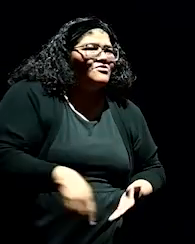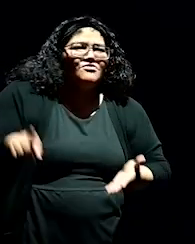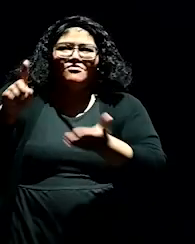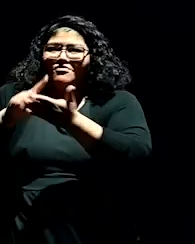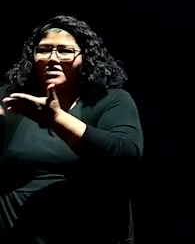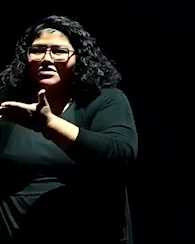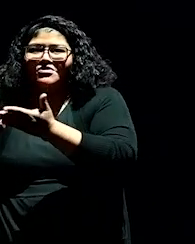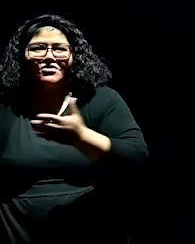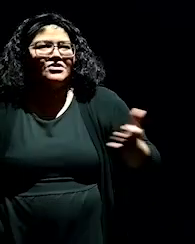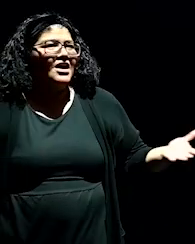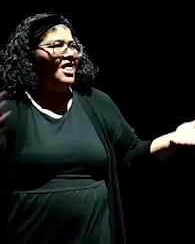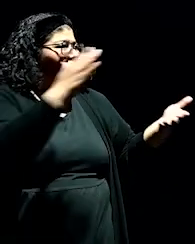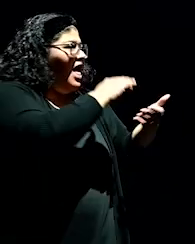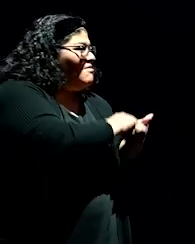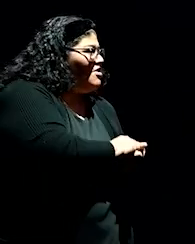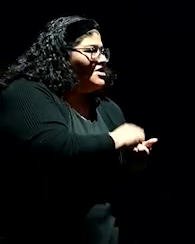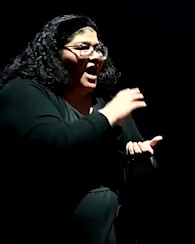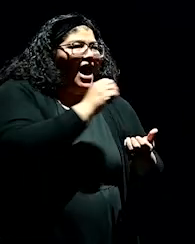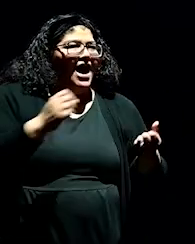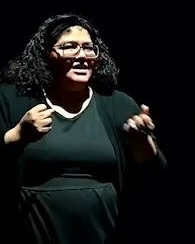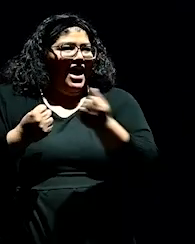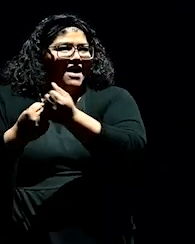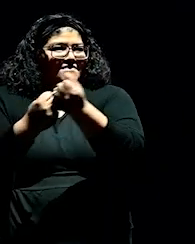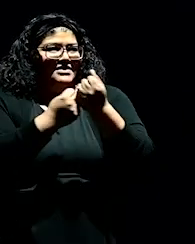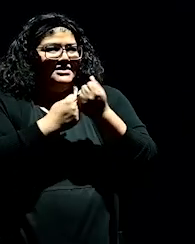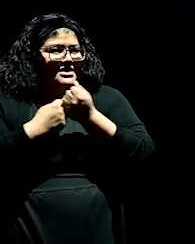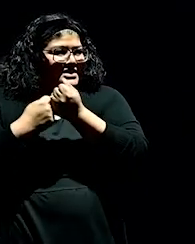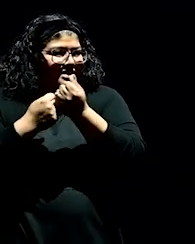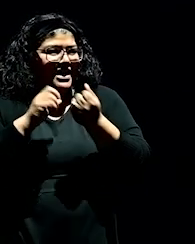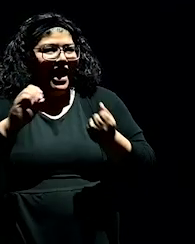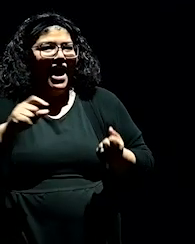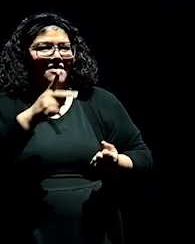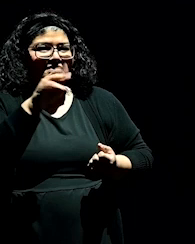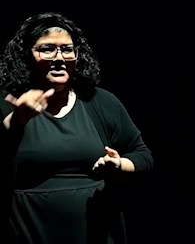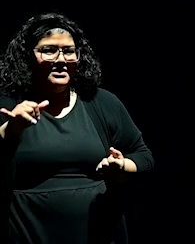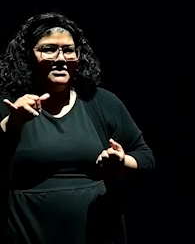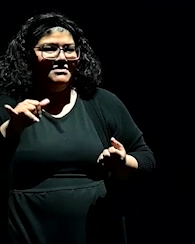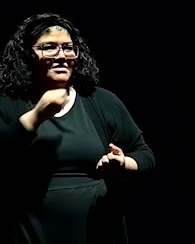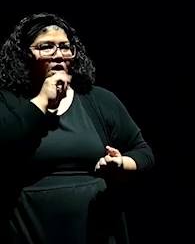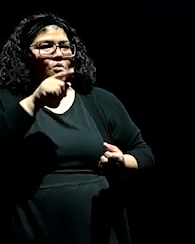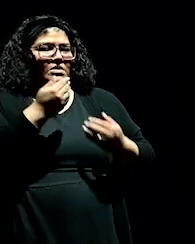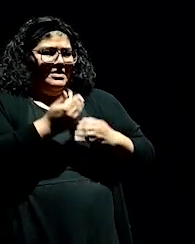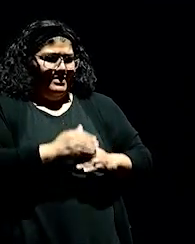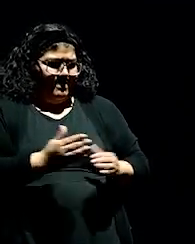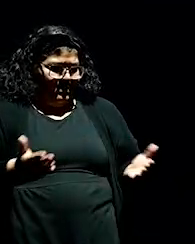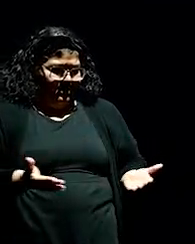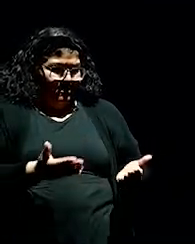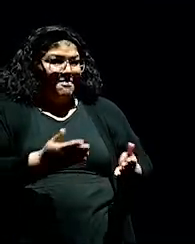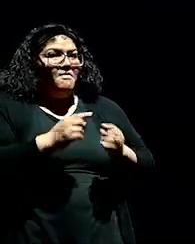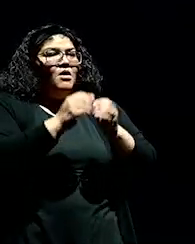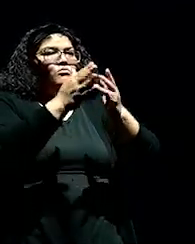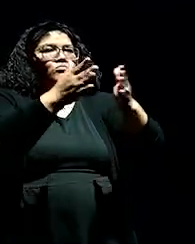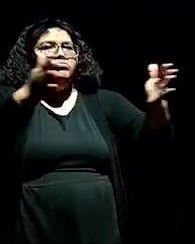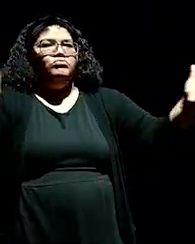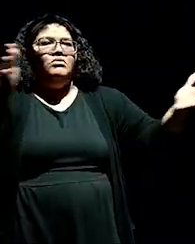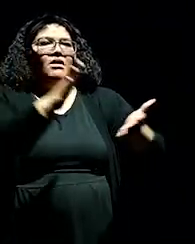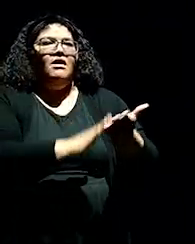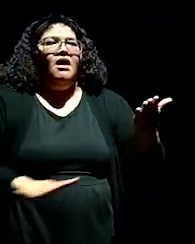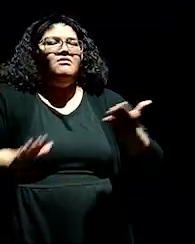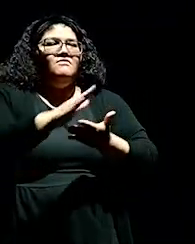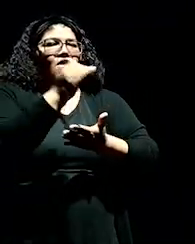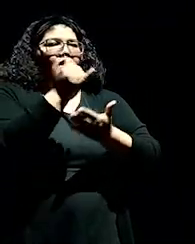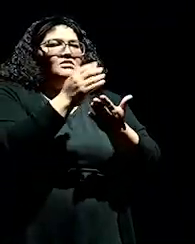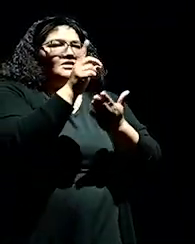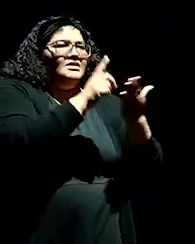research, collaboration, and advocacy, which expands the scope of programs in the College of Art and Design's School of